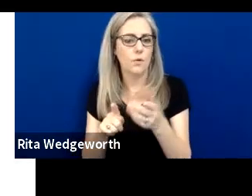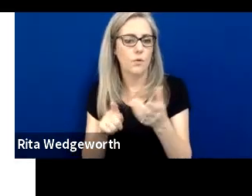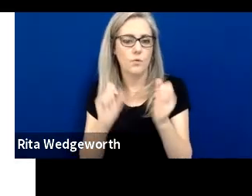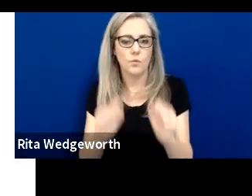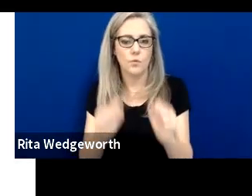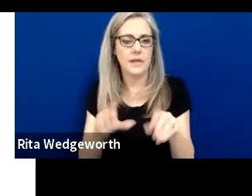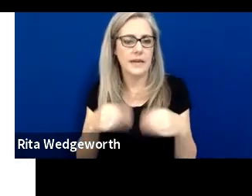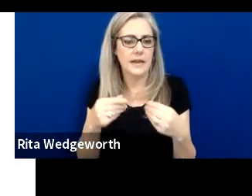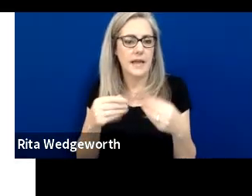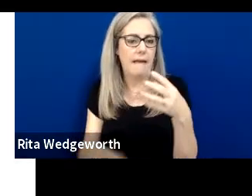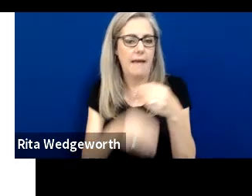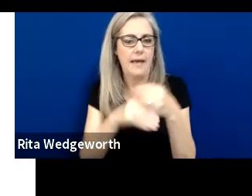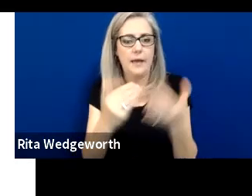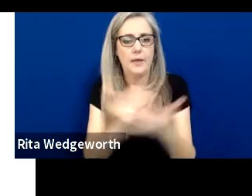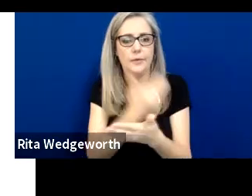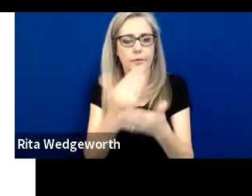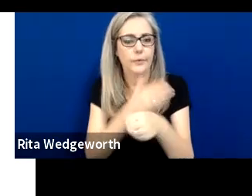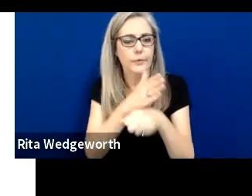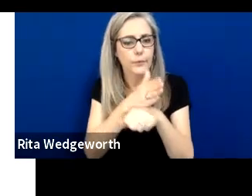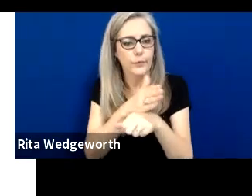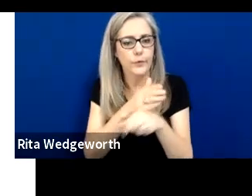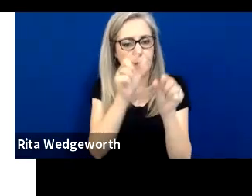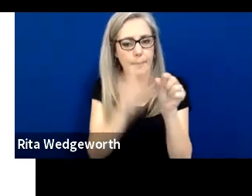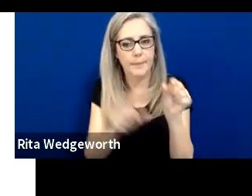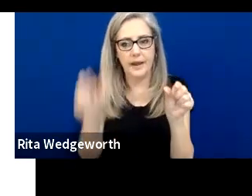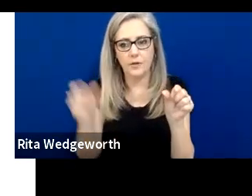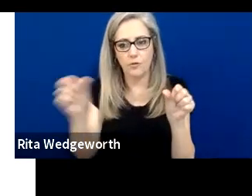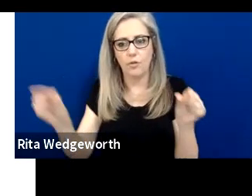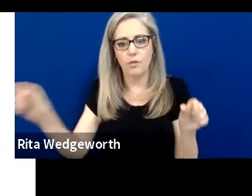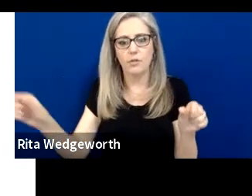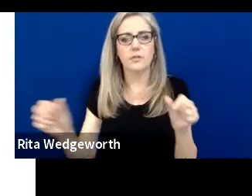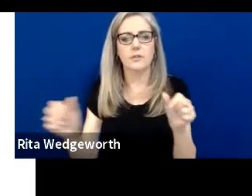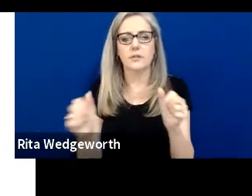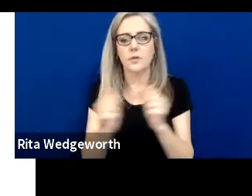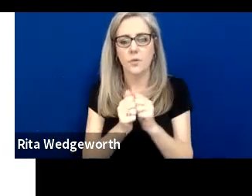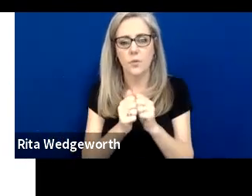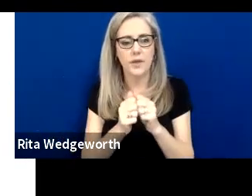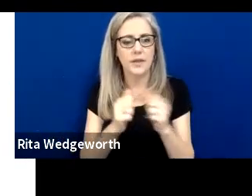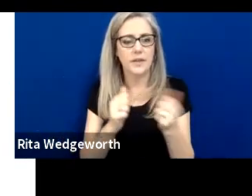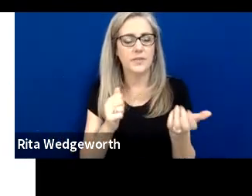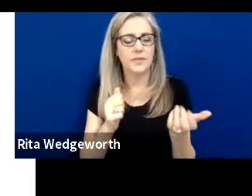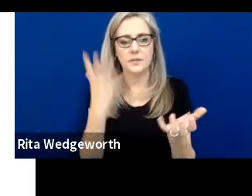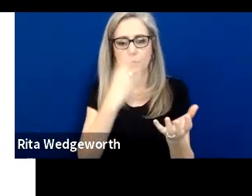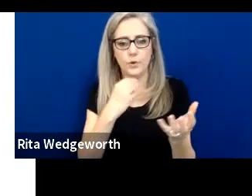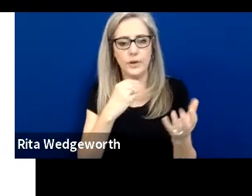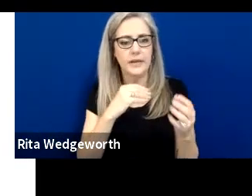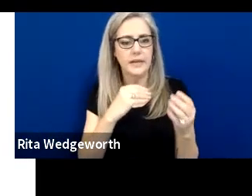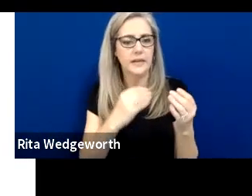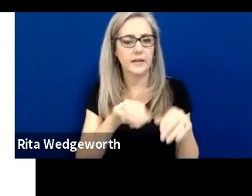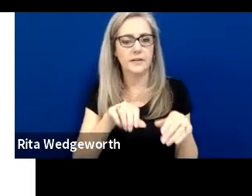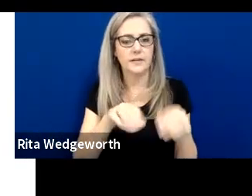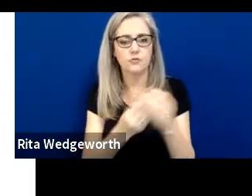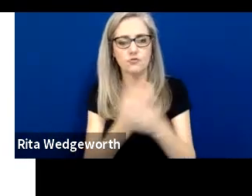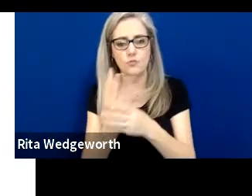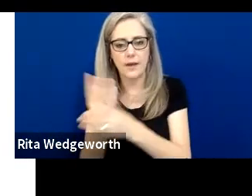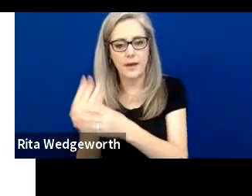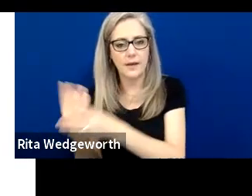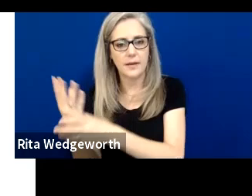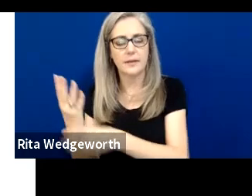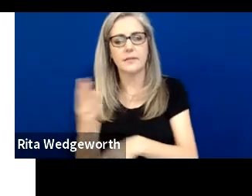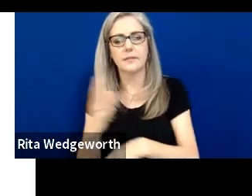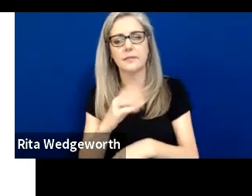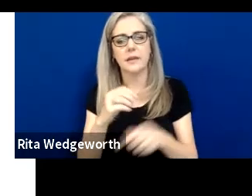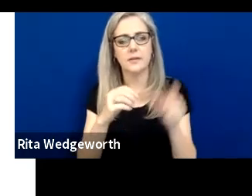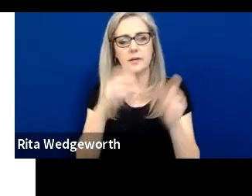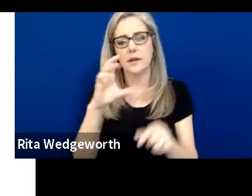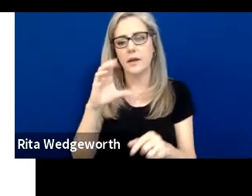new wood paneling on the side, freshen it up with some native landscape, add some stone veneer columns to like just